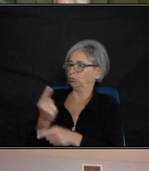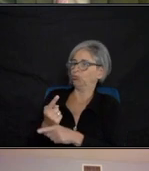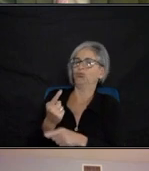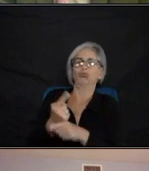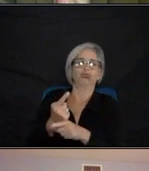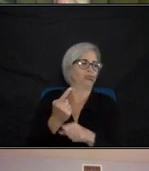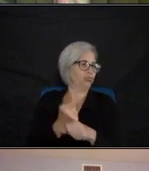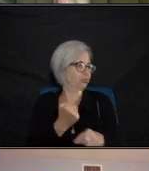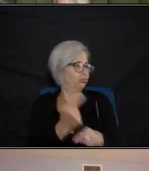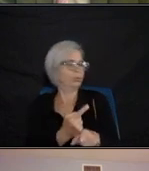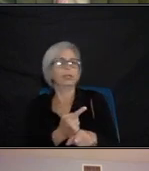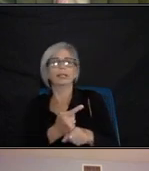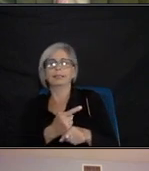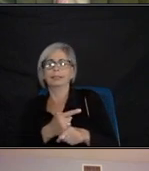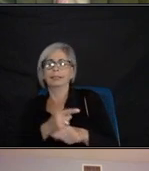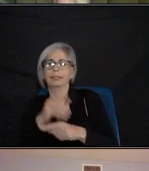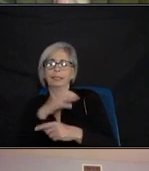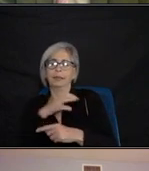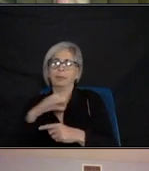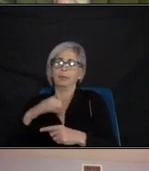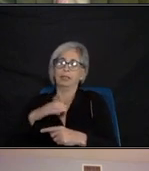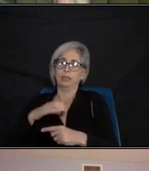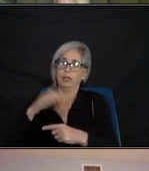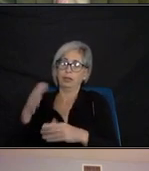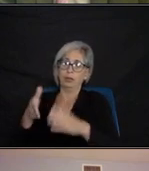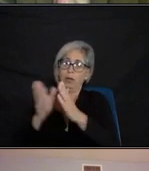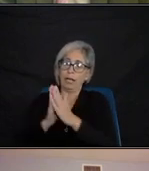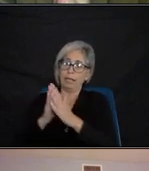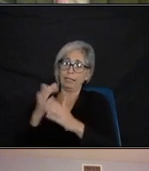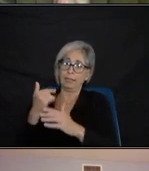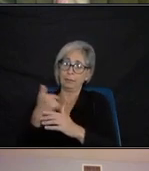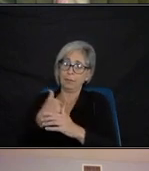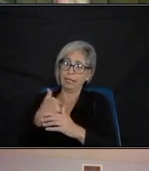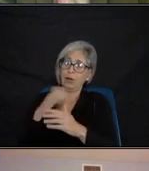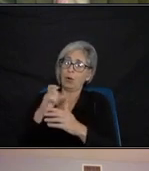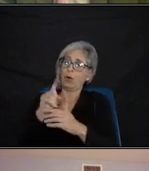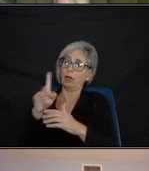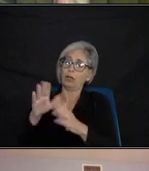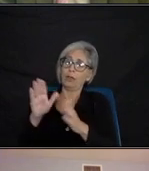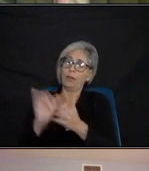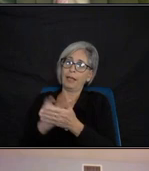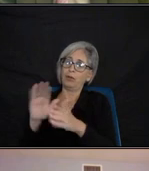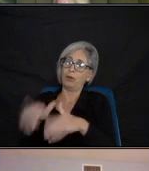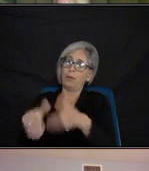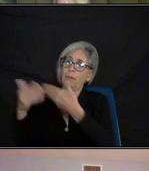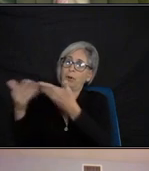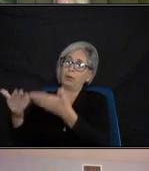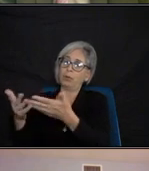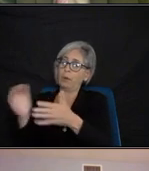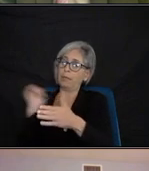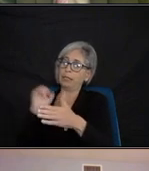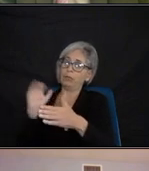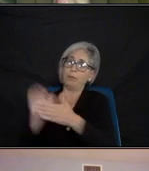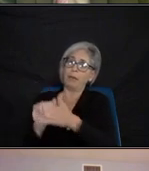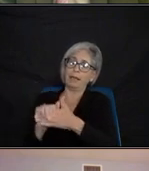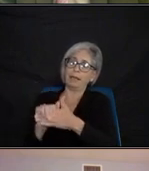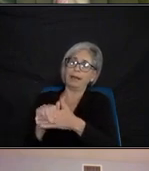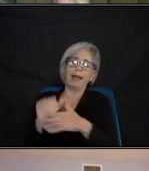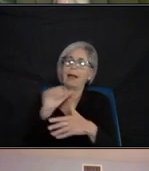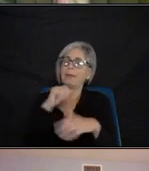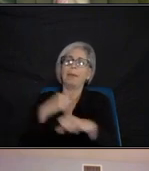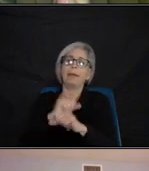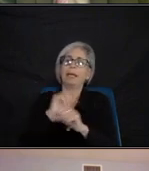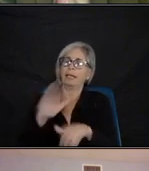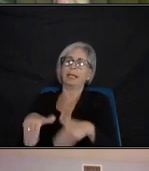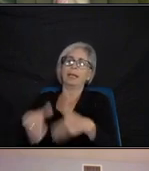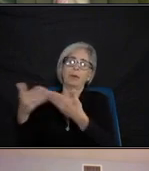So, Commissioner, are you asking me to amend? Are you saying that's your motion? Or did you want me to amend my motion? No, I'm not making a motion, since you